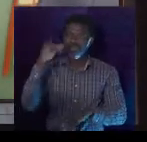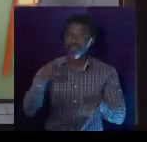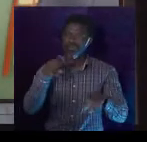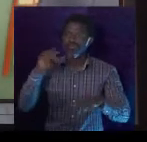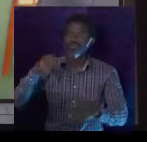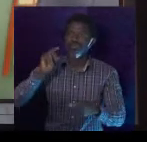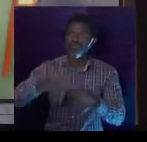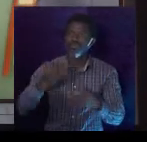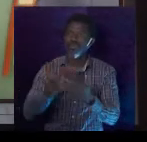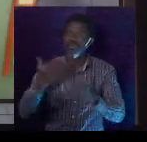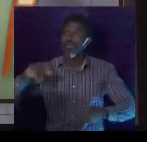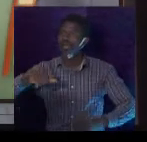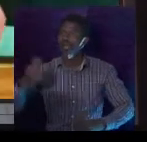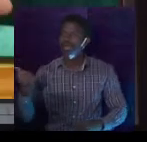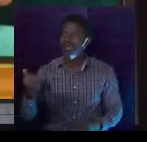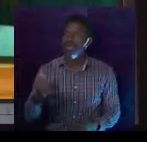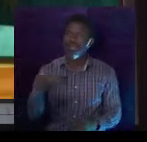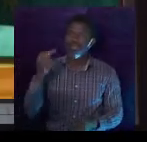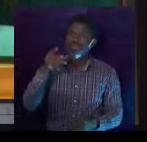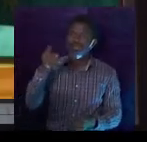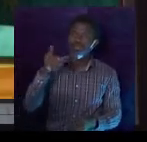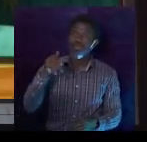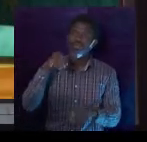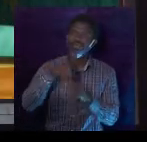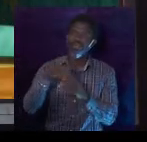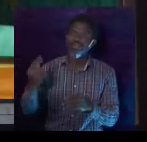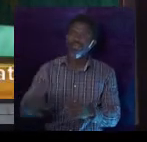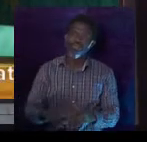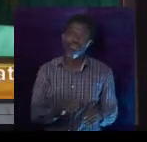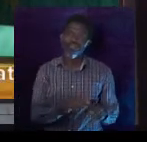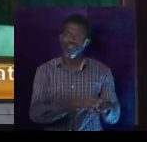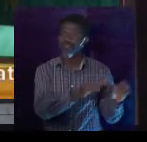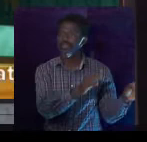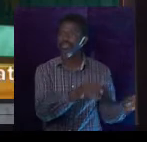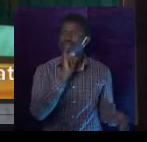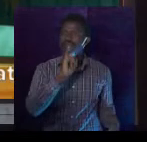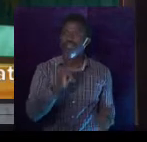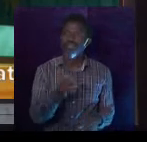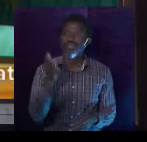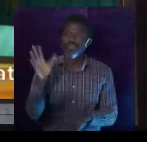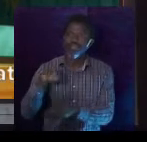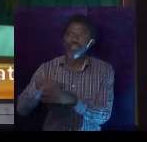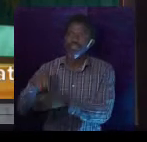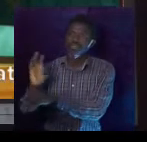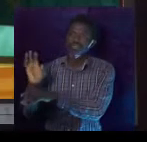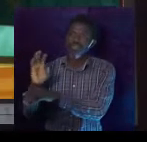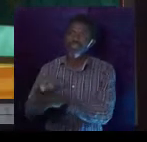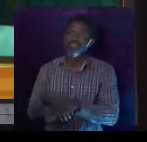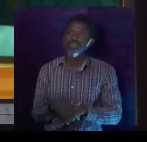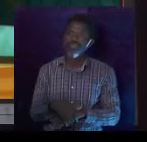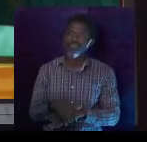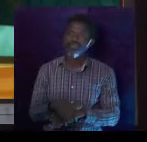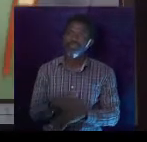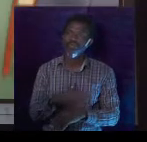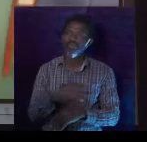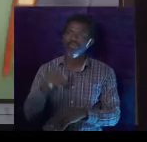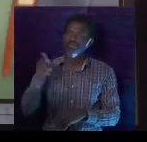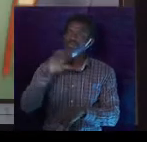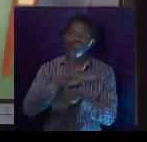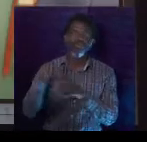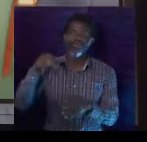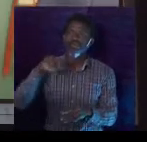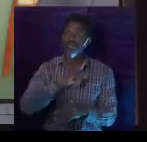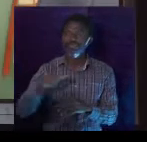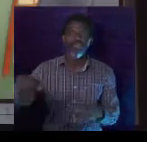box. Why do you need to buy another? The one in the box is in Celsius, and the doctor requested for my temperature in Fahrenheit.